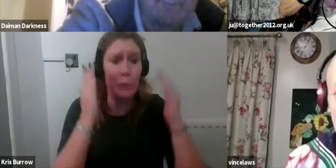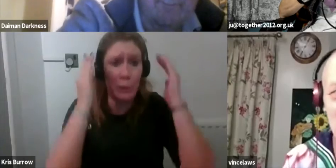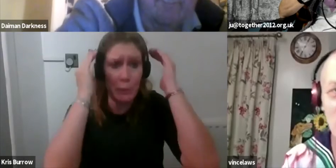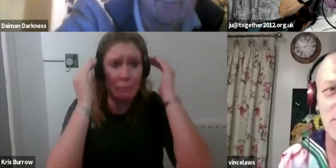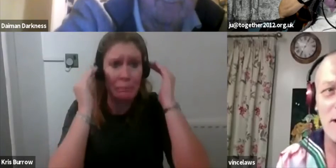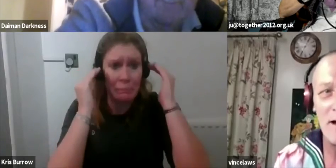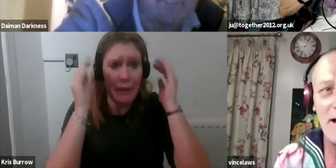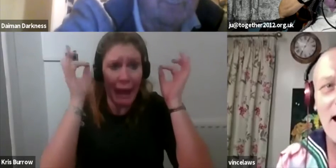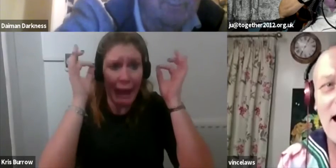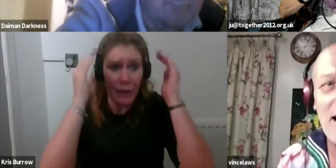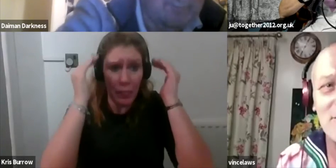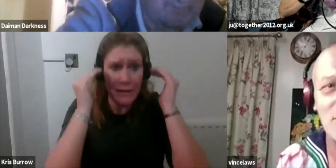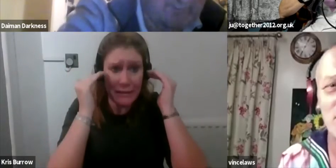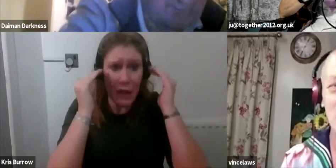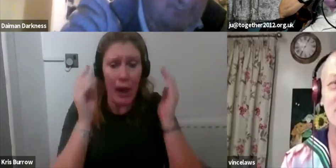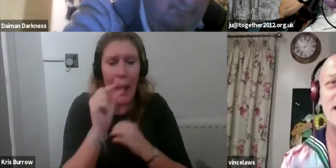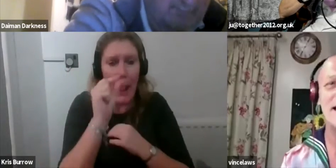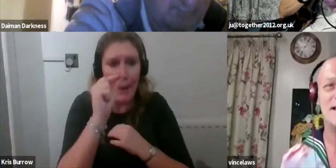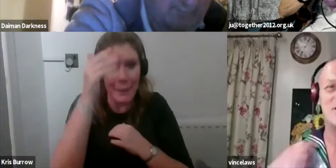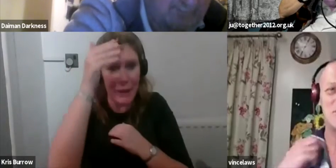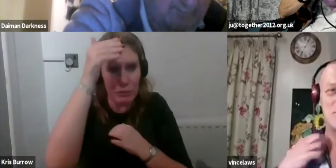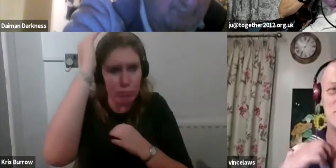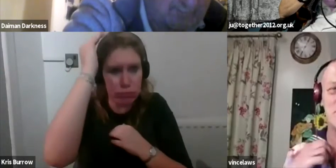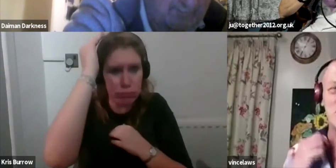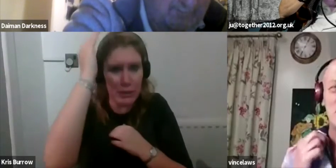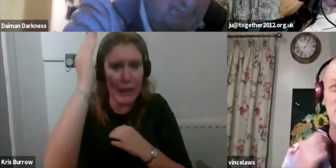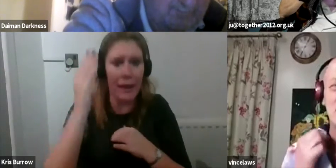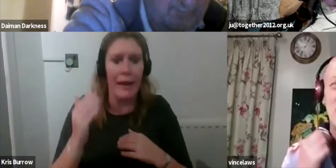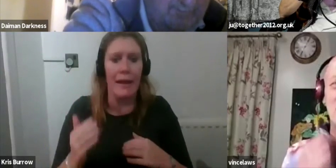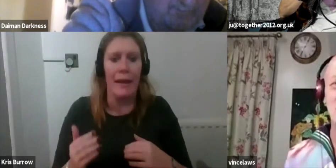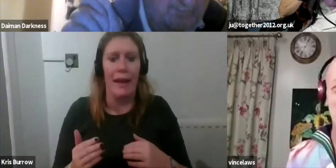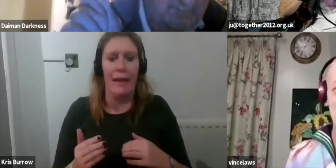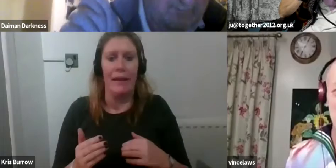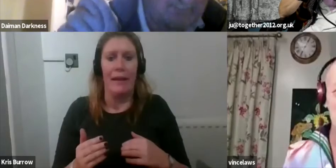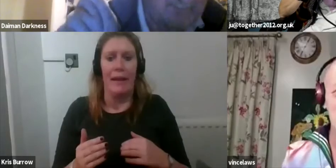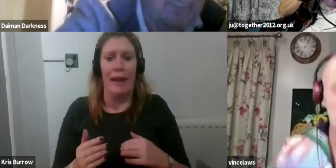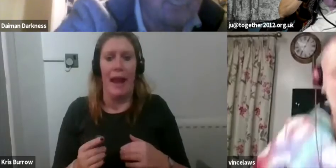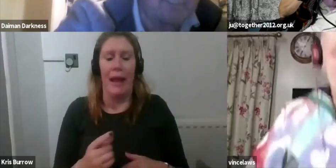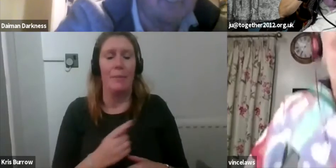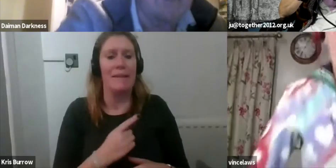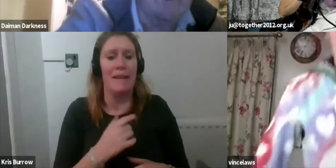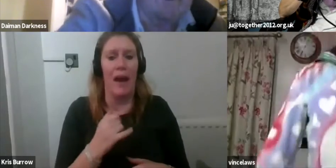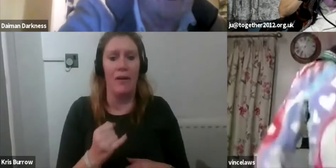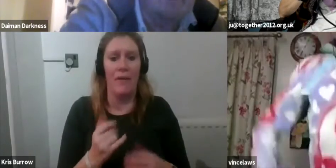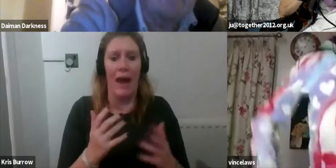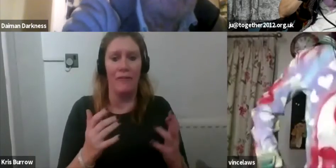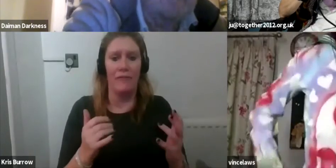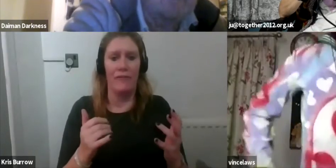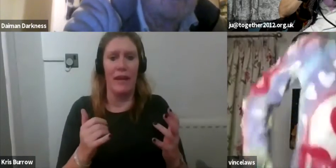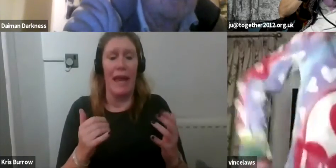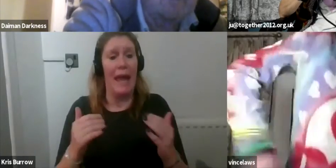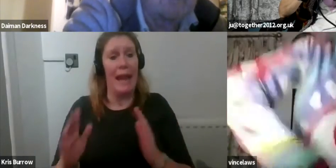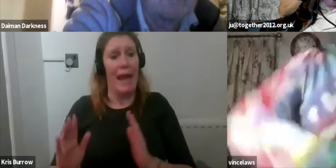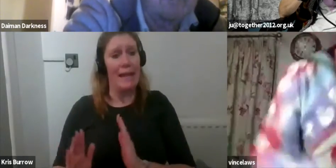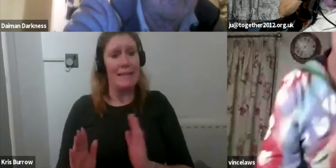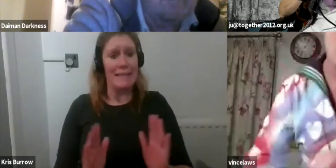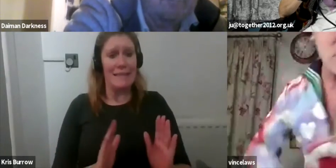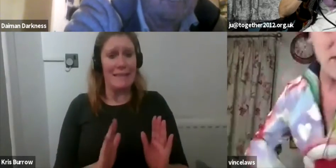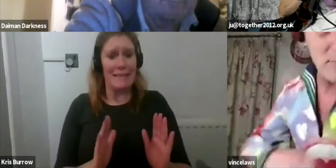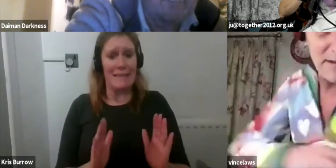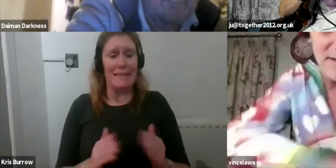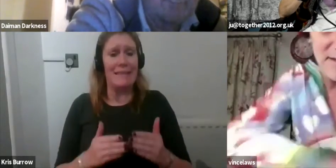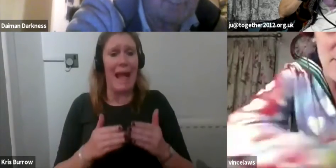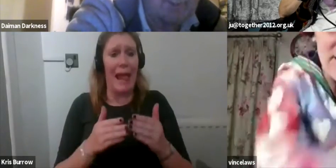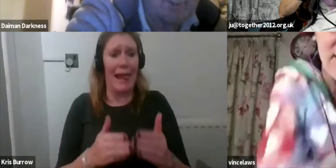on the top. I've got on a sailor suit, which has had some additional bits of color added. So I've got hearts, which I